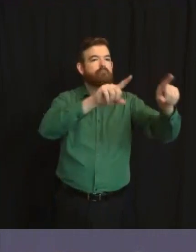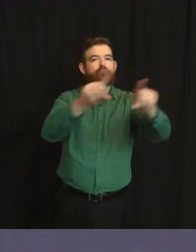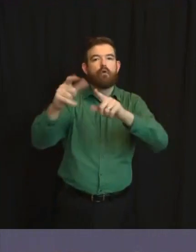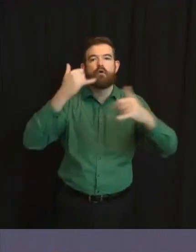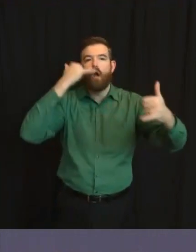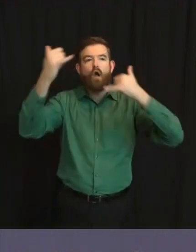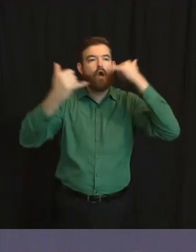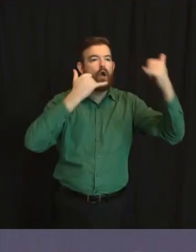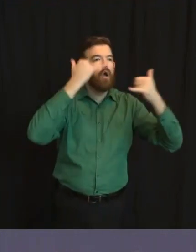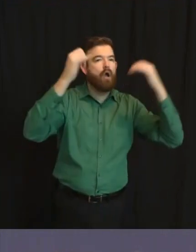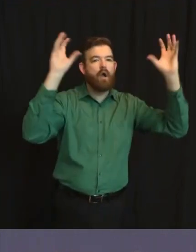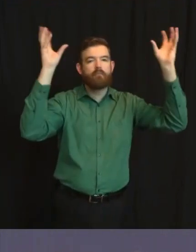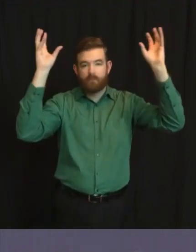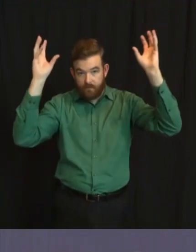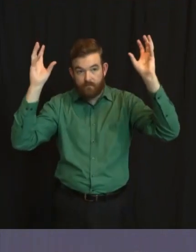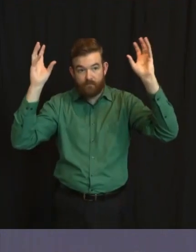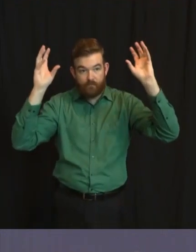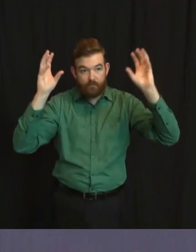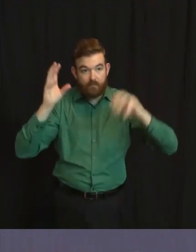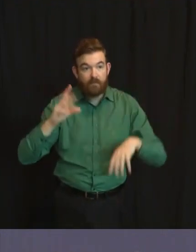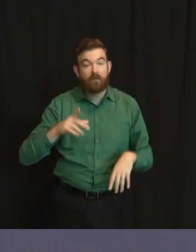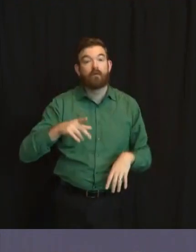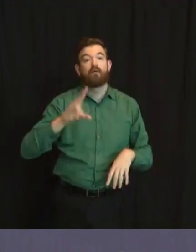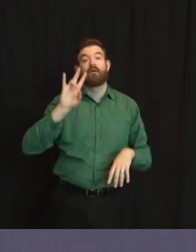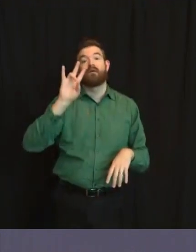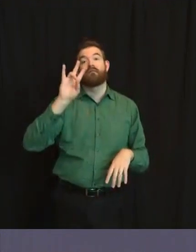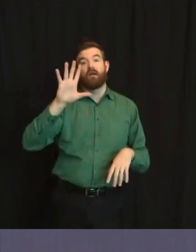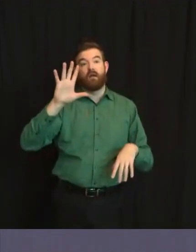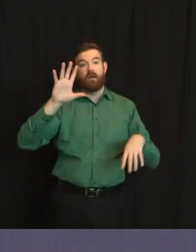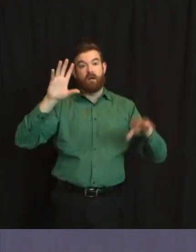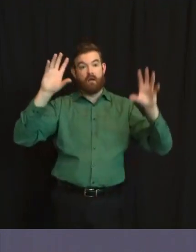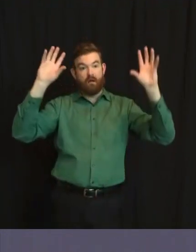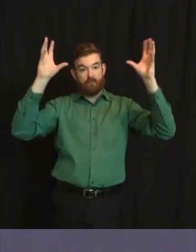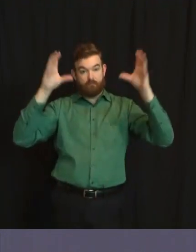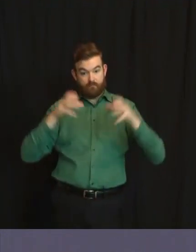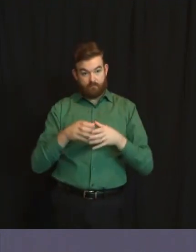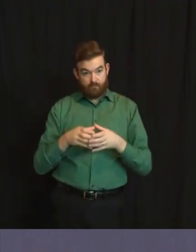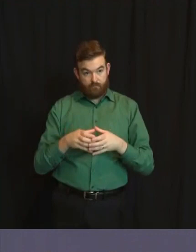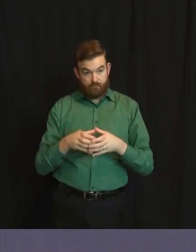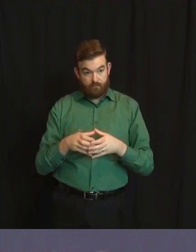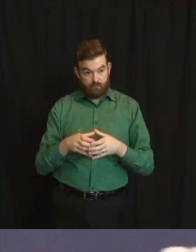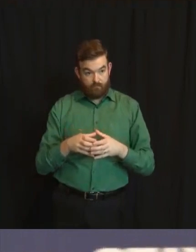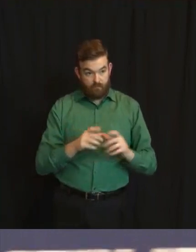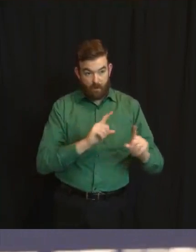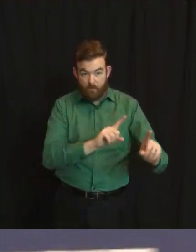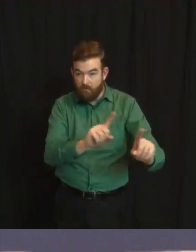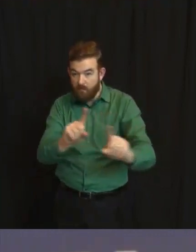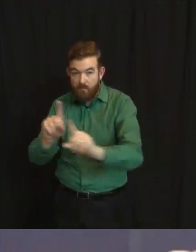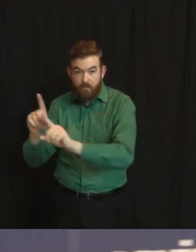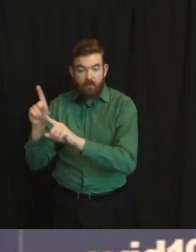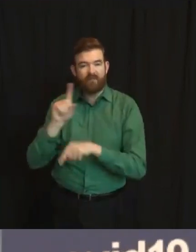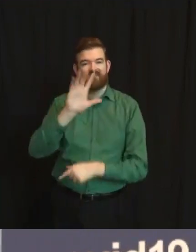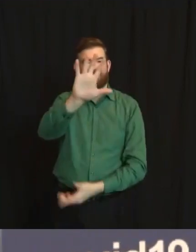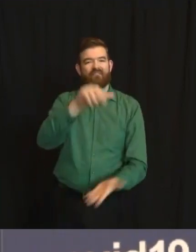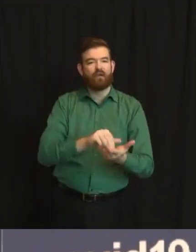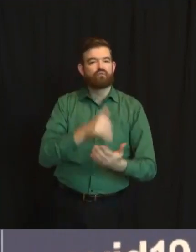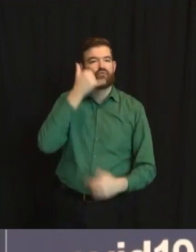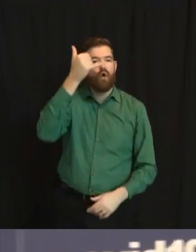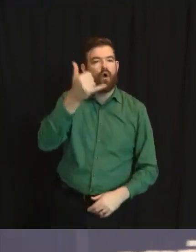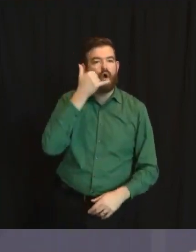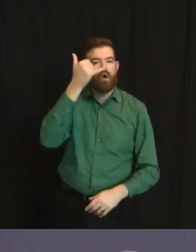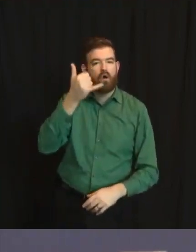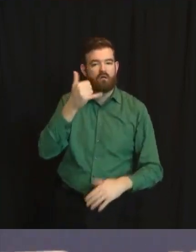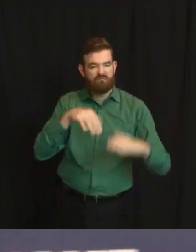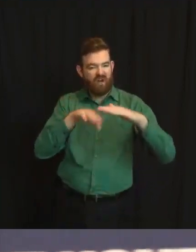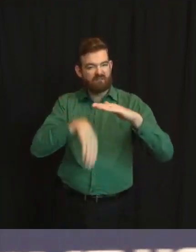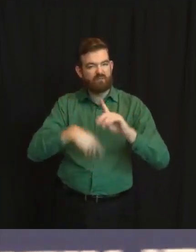calls? 75 ambulances responded to more than 5,000 calls for service in less than a month. Good